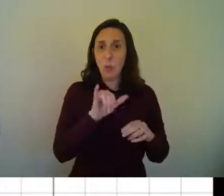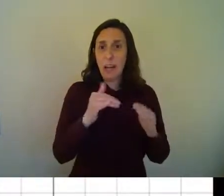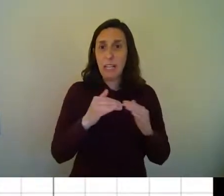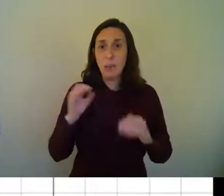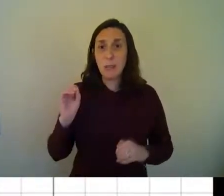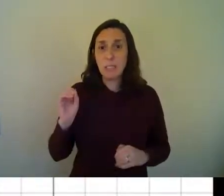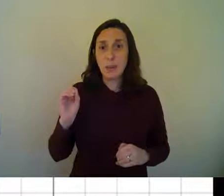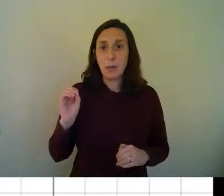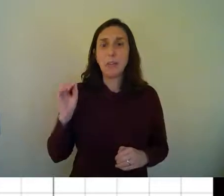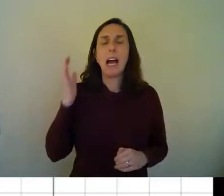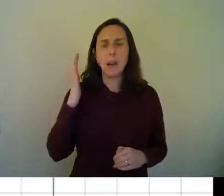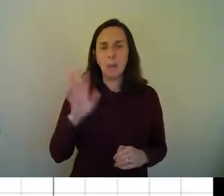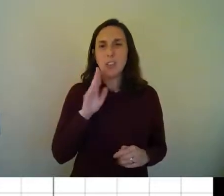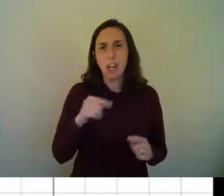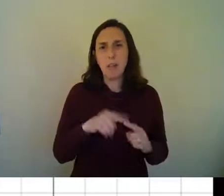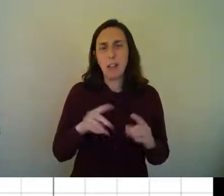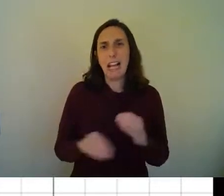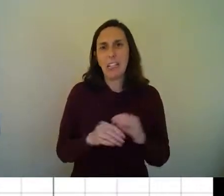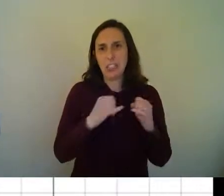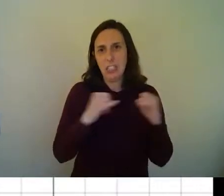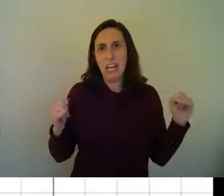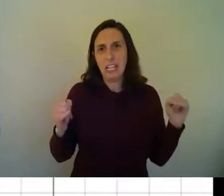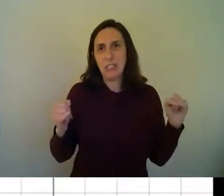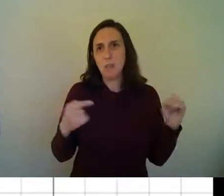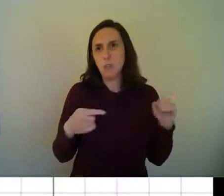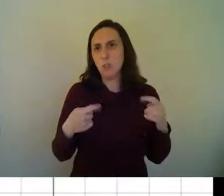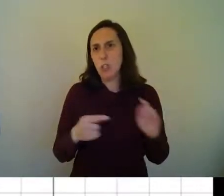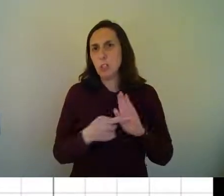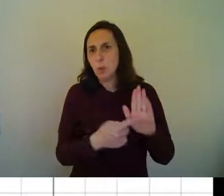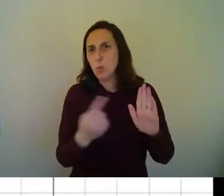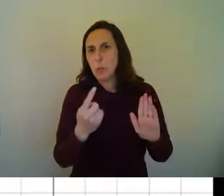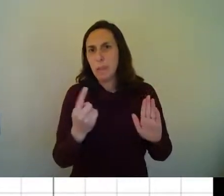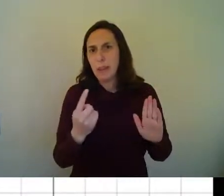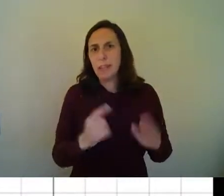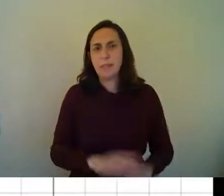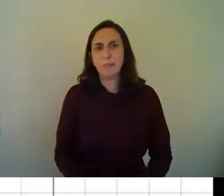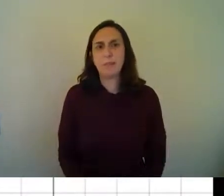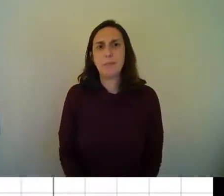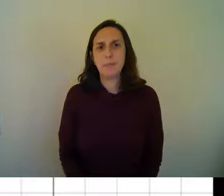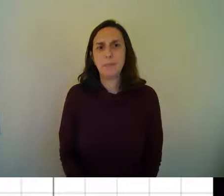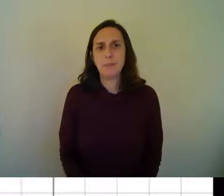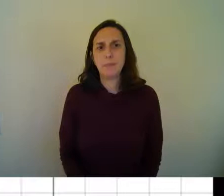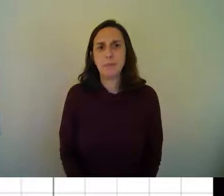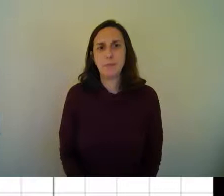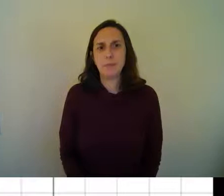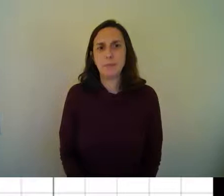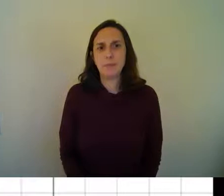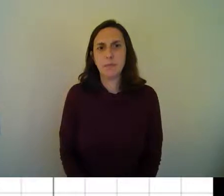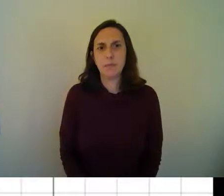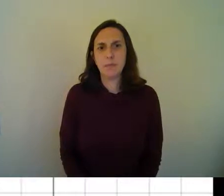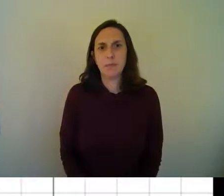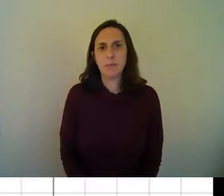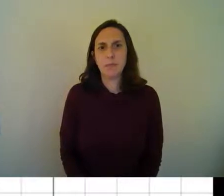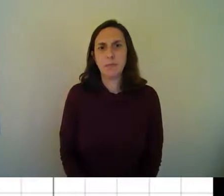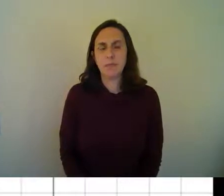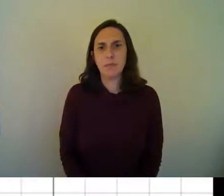about these extra lines I'm going to be putting in when I illustrate some things as we go on. But for right now, I just kind of want to look